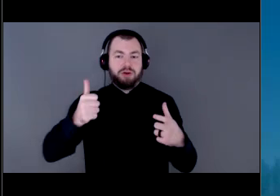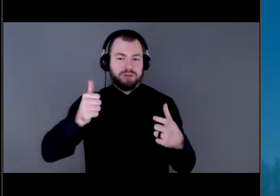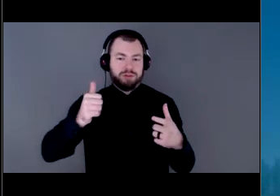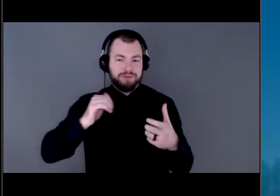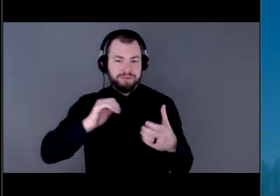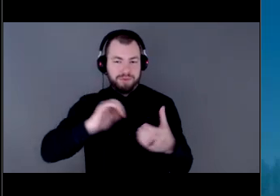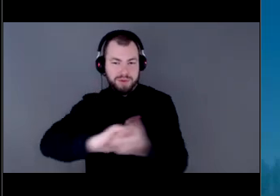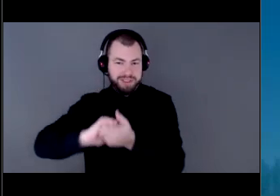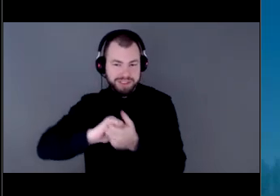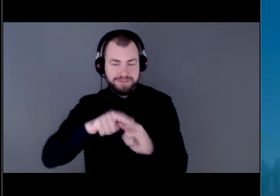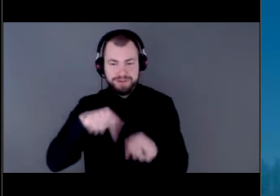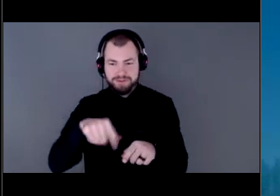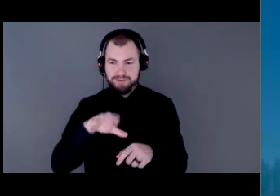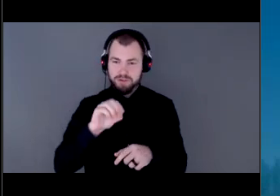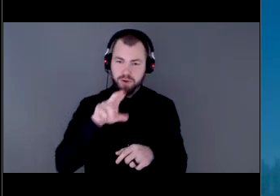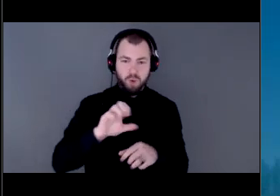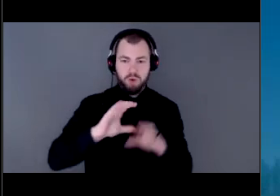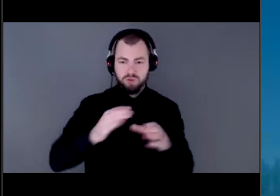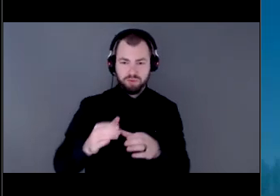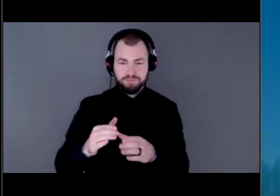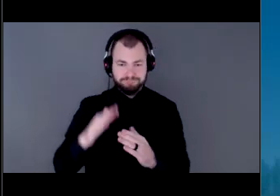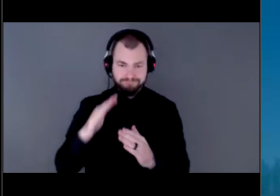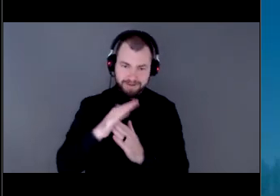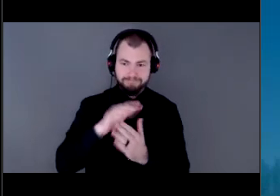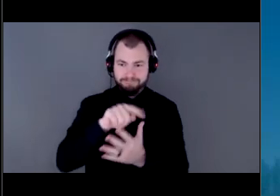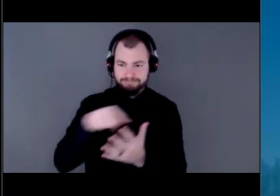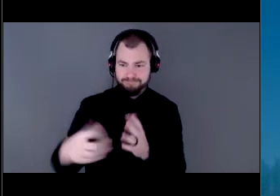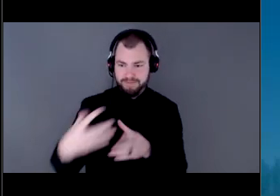core group involved in this initiative. Next slide.